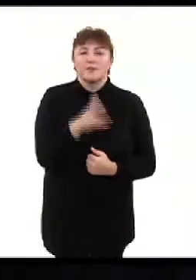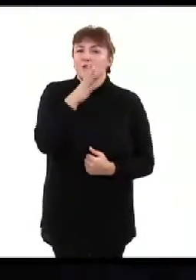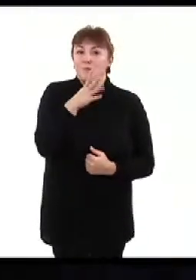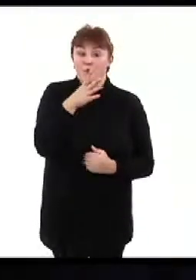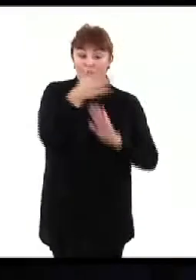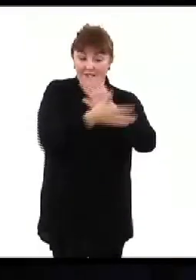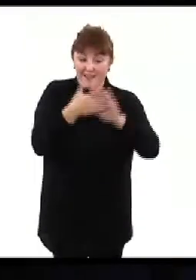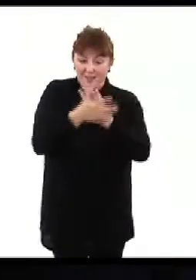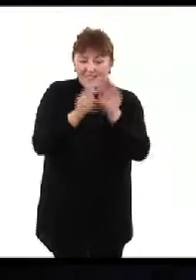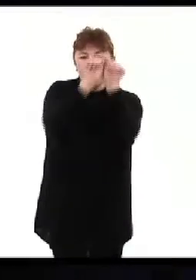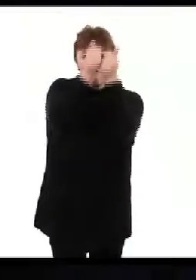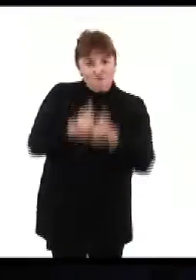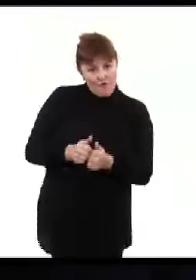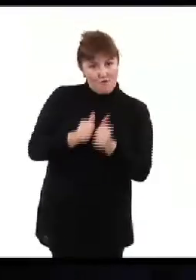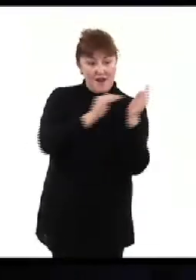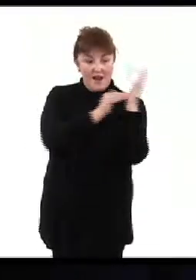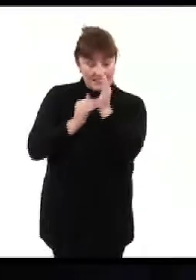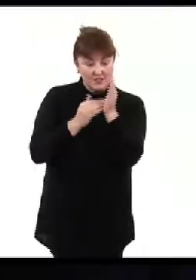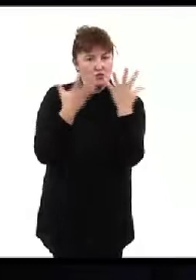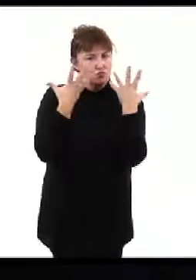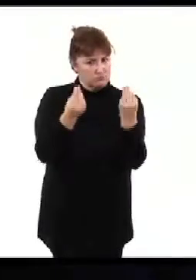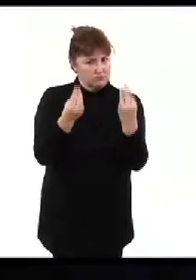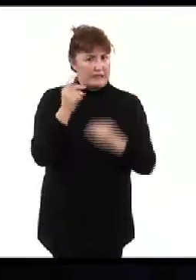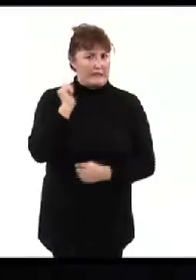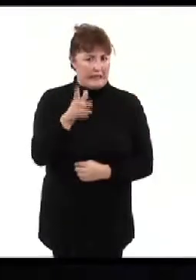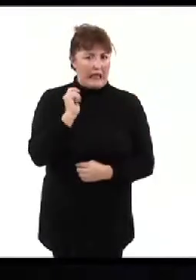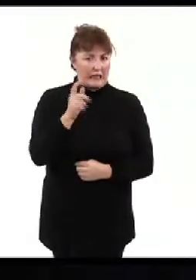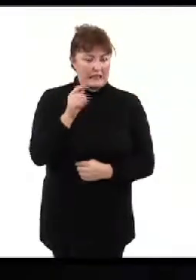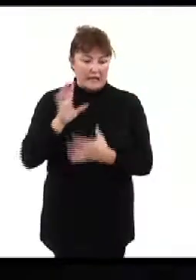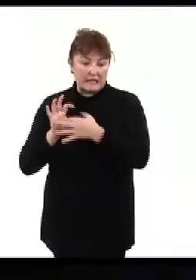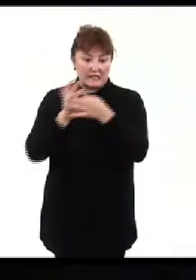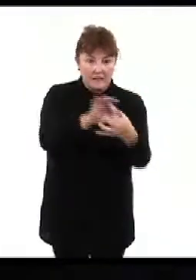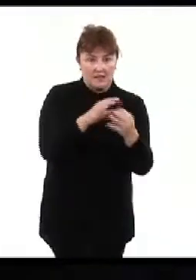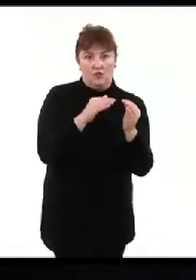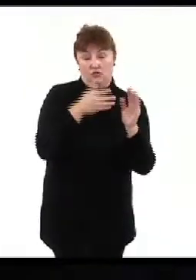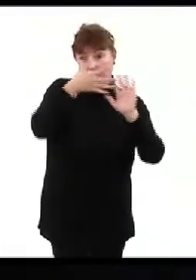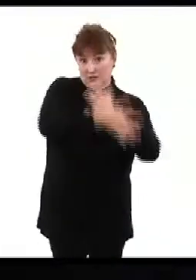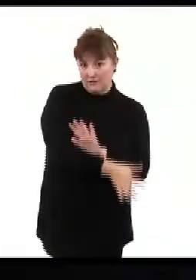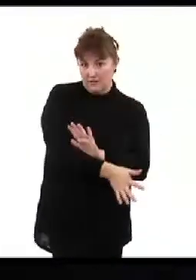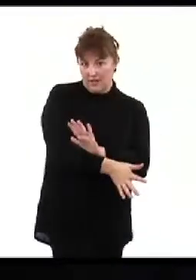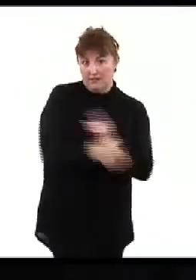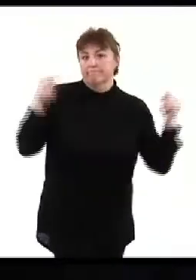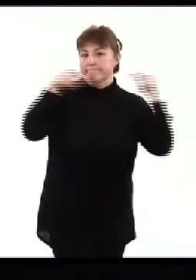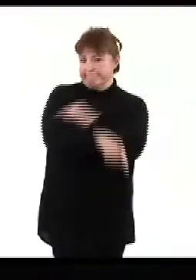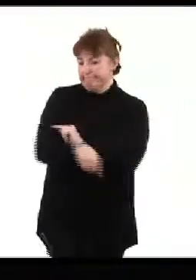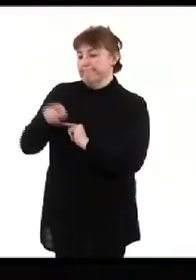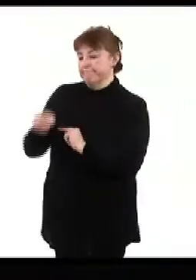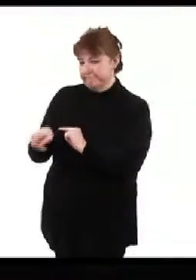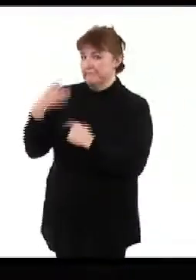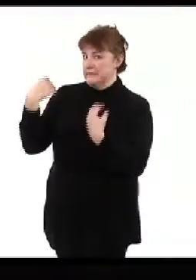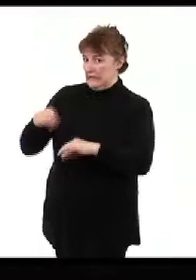of the signs, because many of them actually have some relationship to their meaning, unlike spoken words usually.